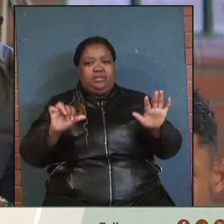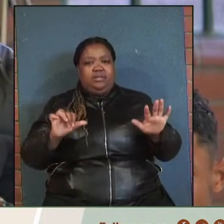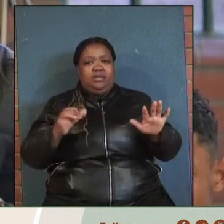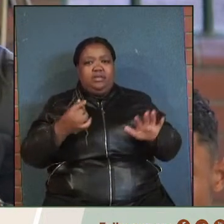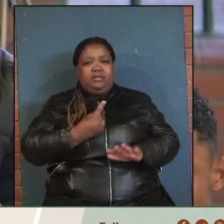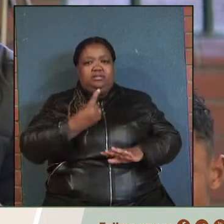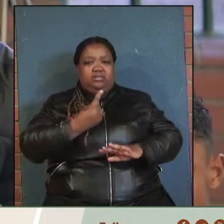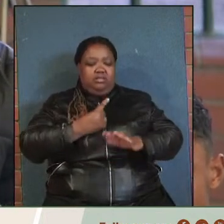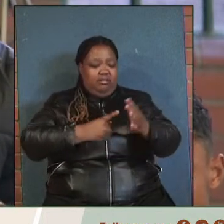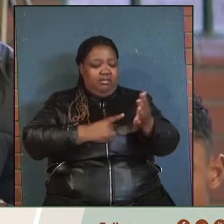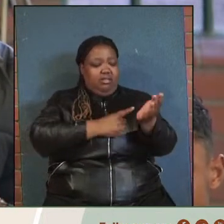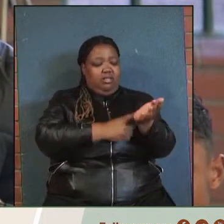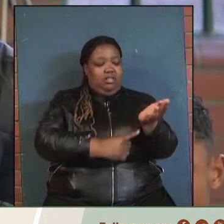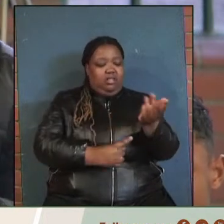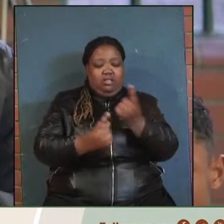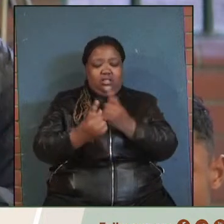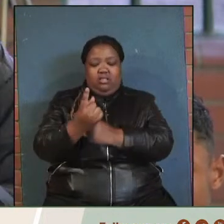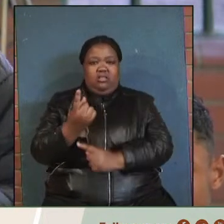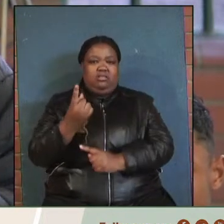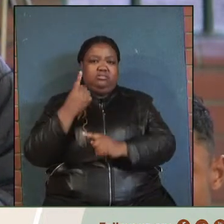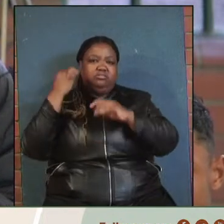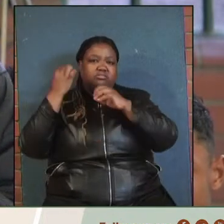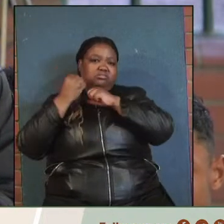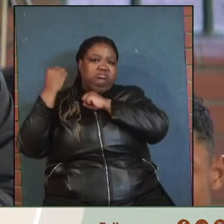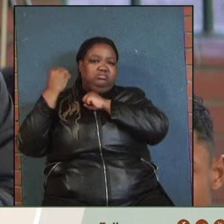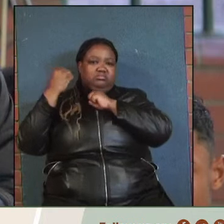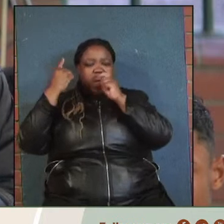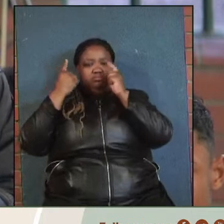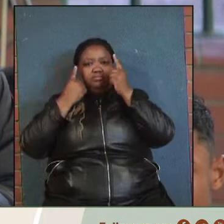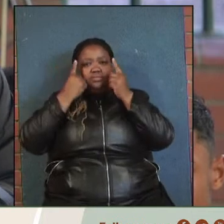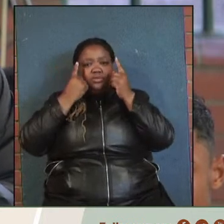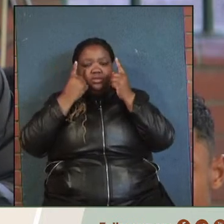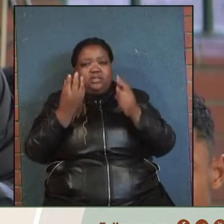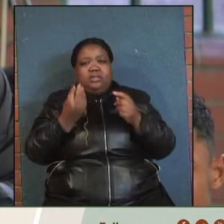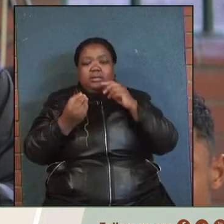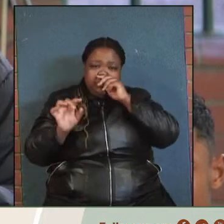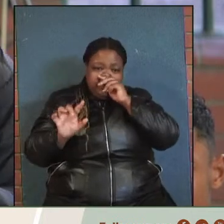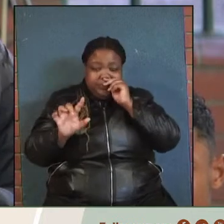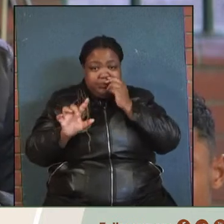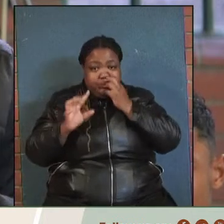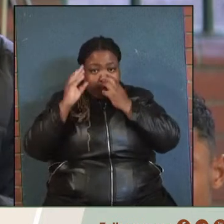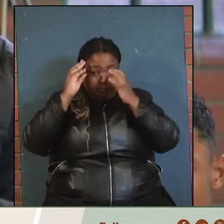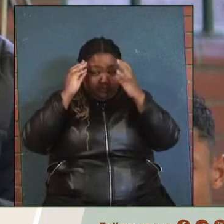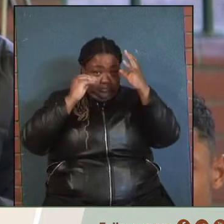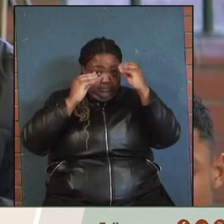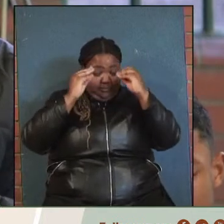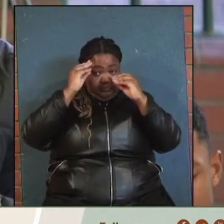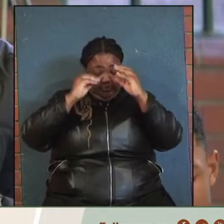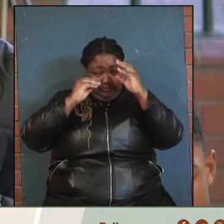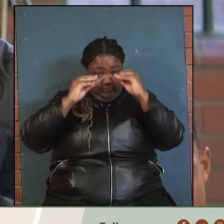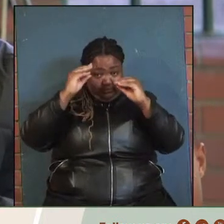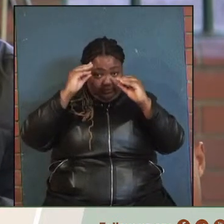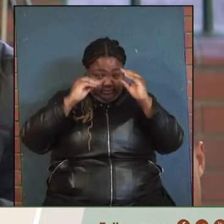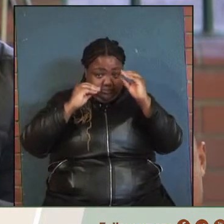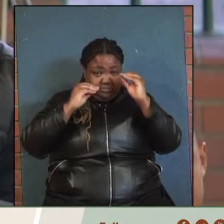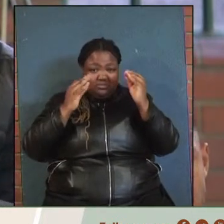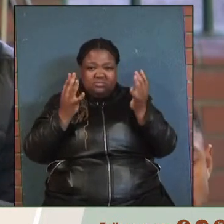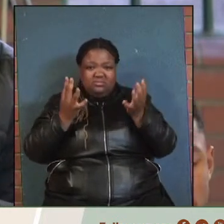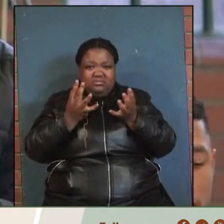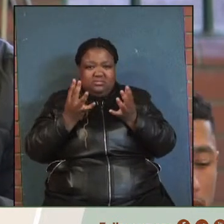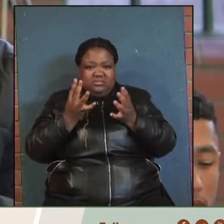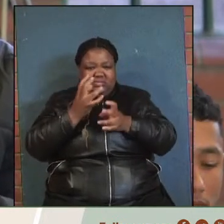self-harming or suicidal thoughts. Number seven, learning disorders including poor language and